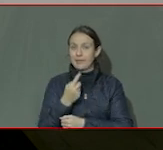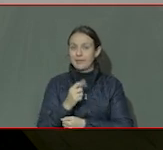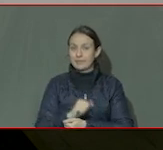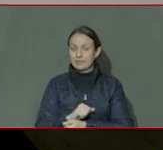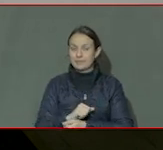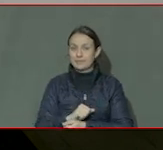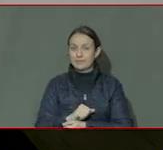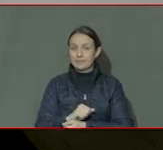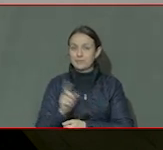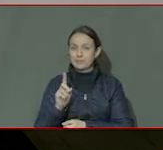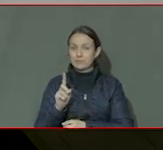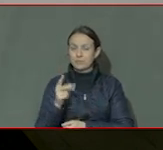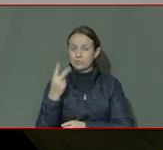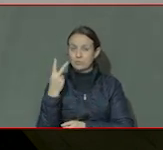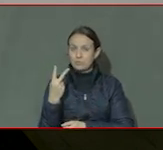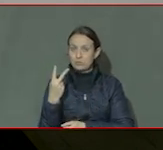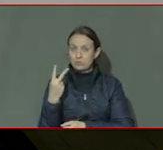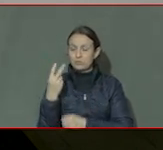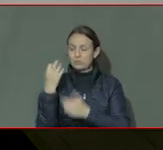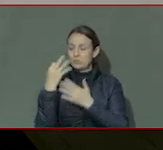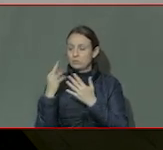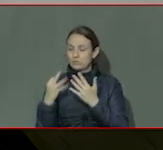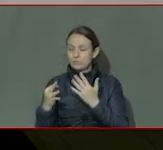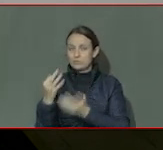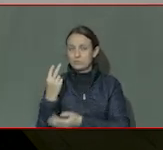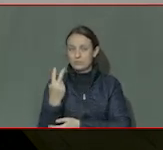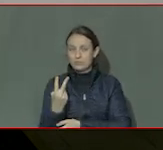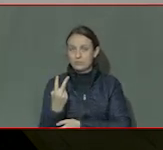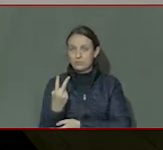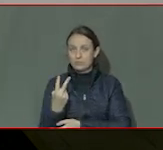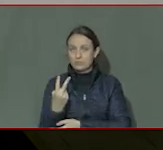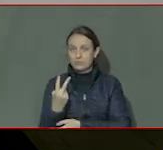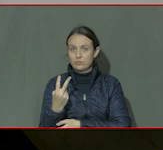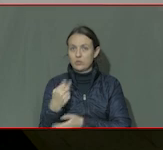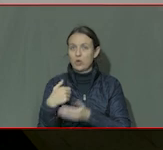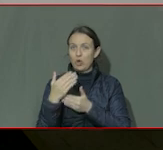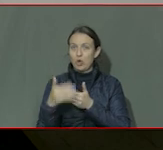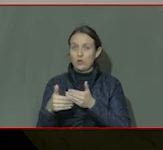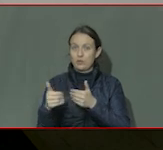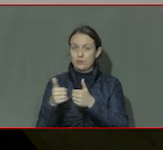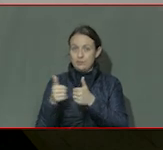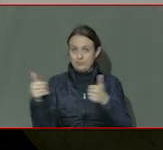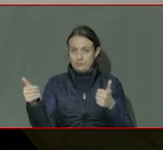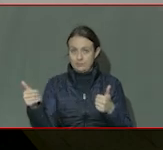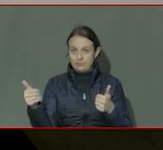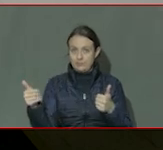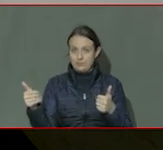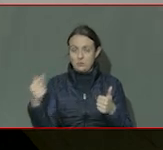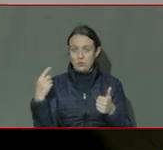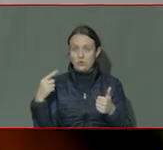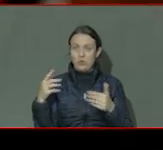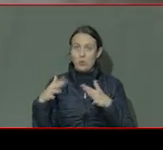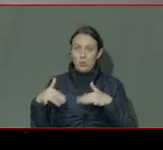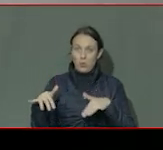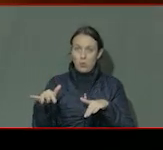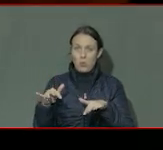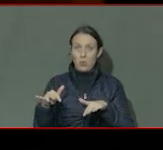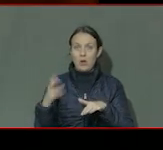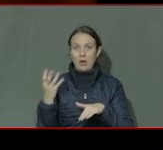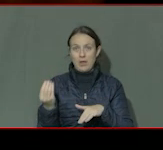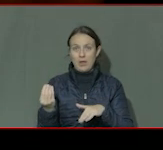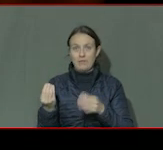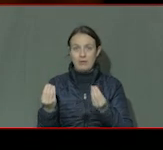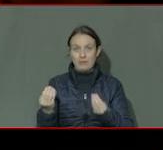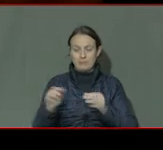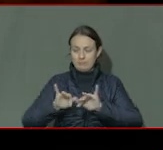what? 2 factors, right? And then they separate again, so that each gamete must have the 2 again. So if